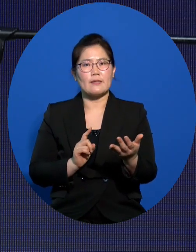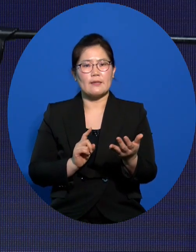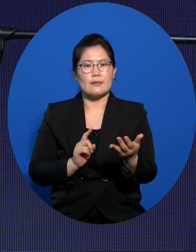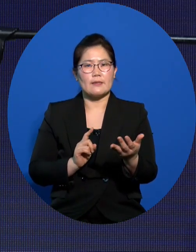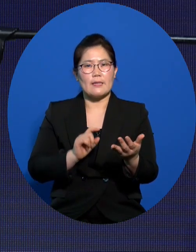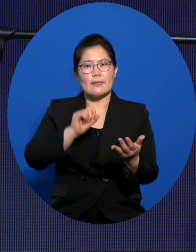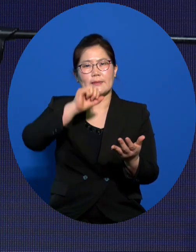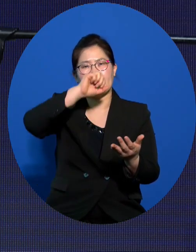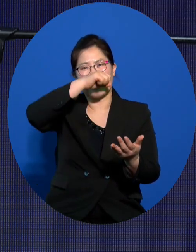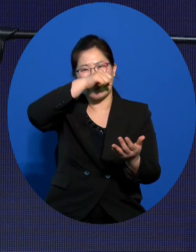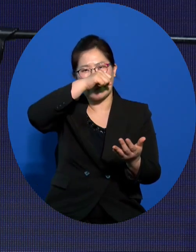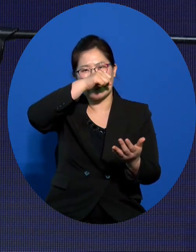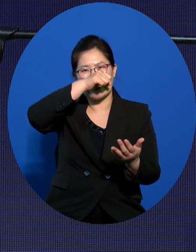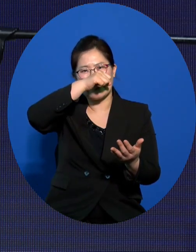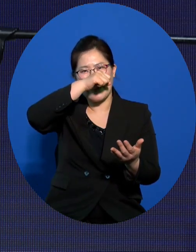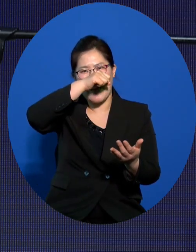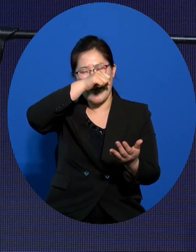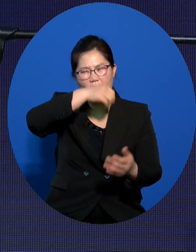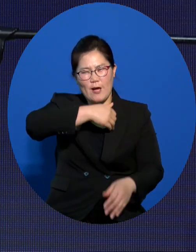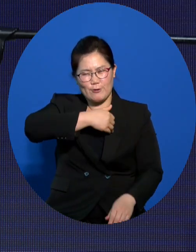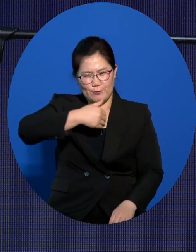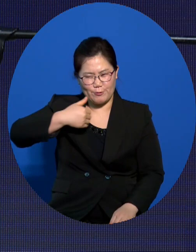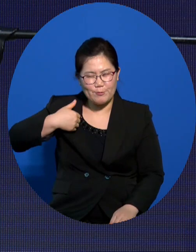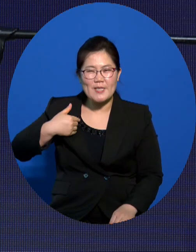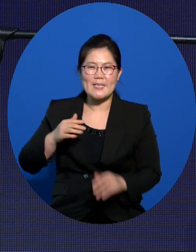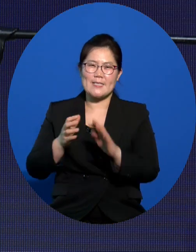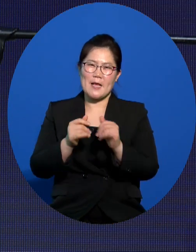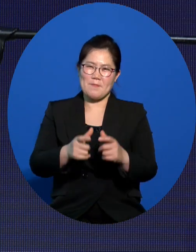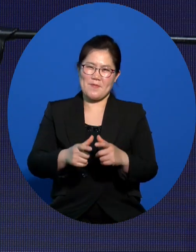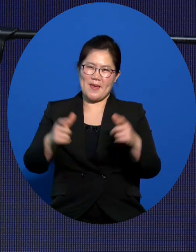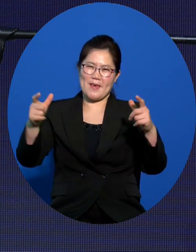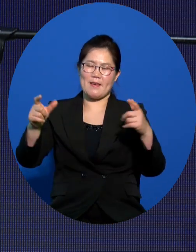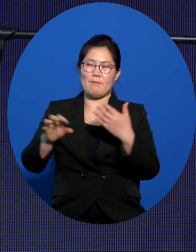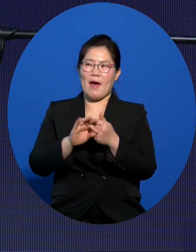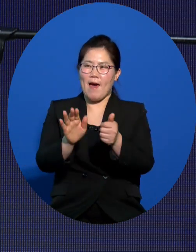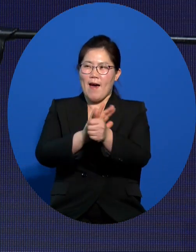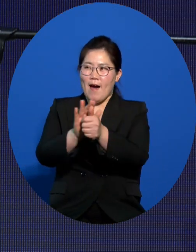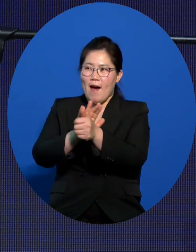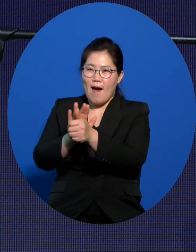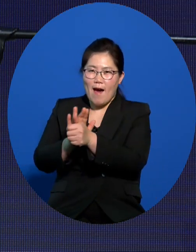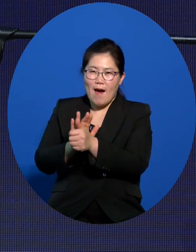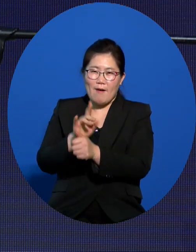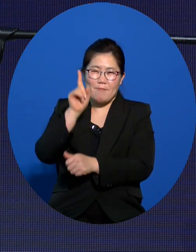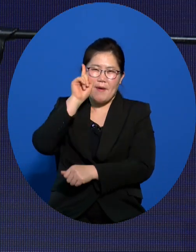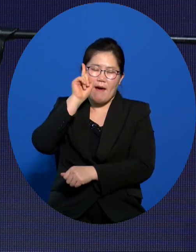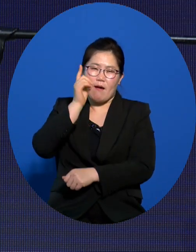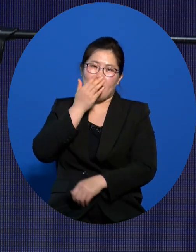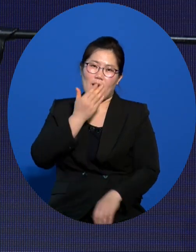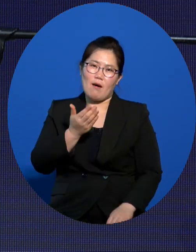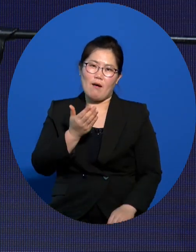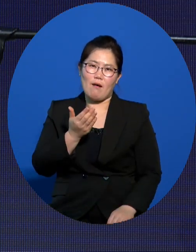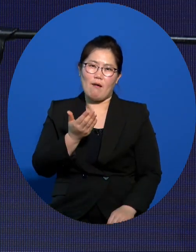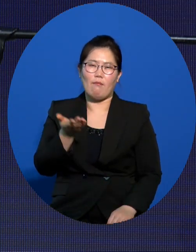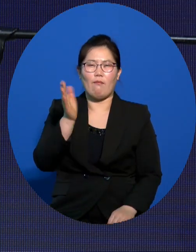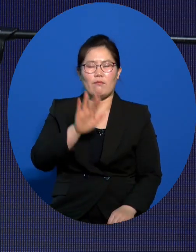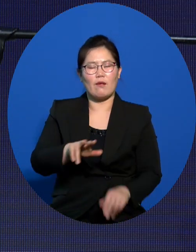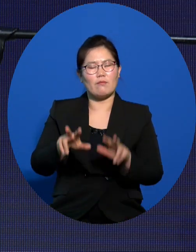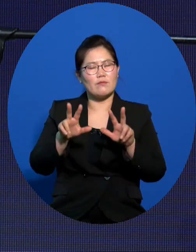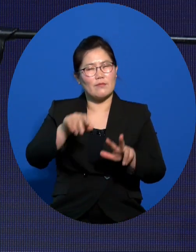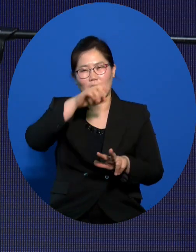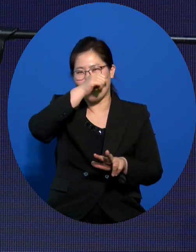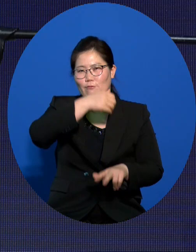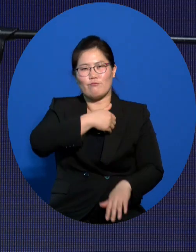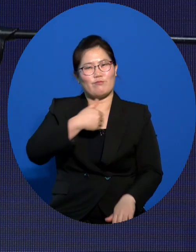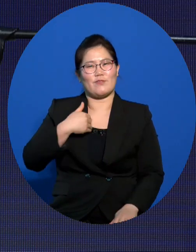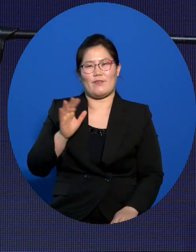looked into a lot of data, and of course, if there's a lot of budget, it would be great. We would